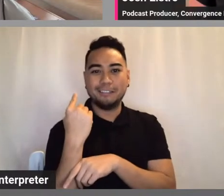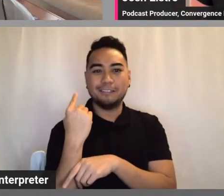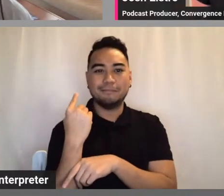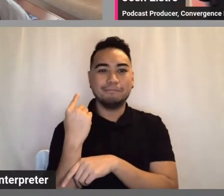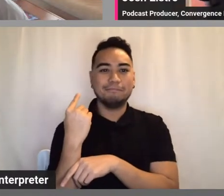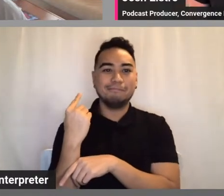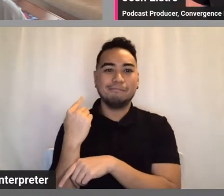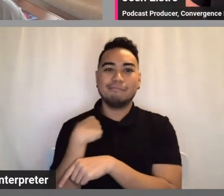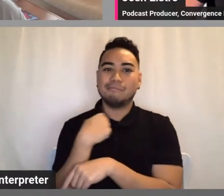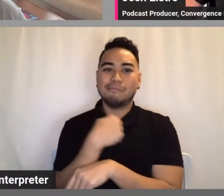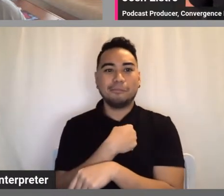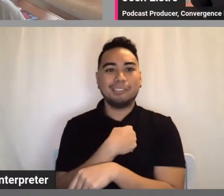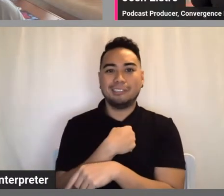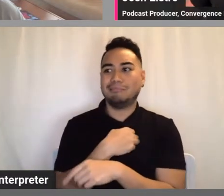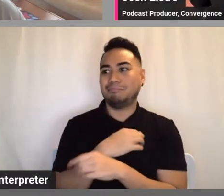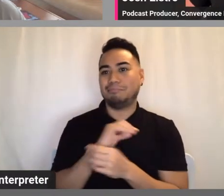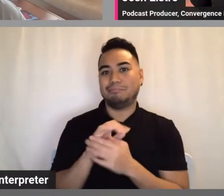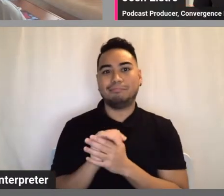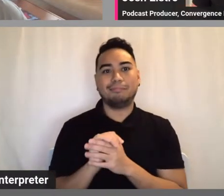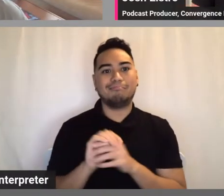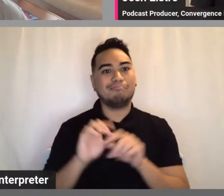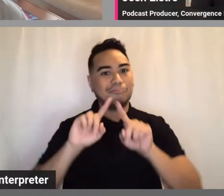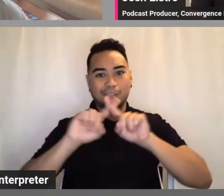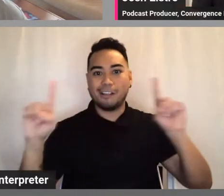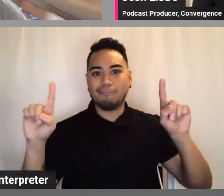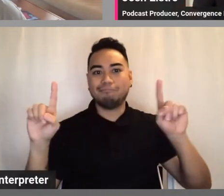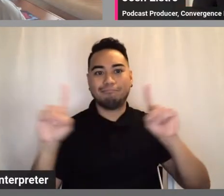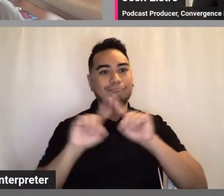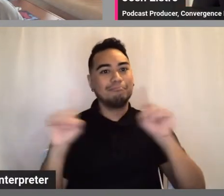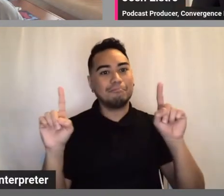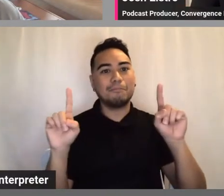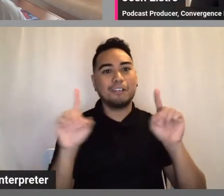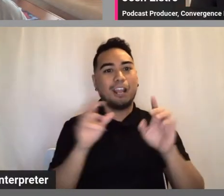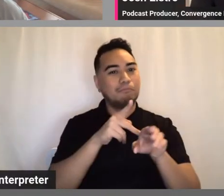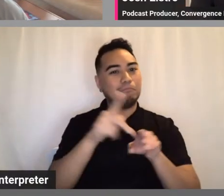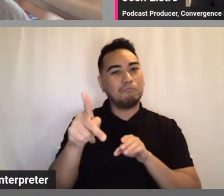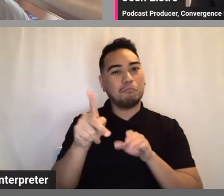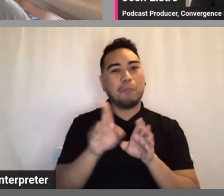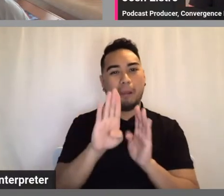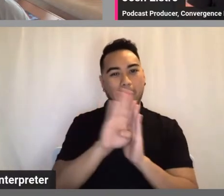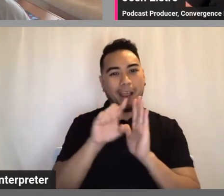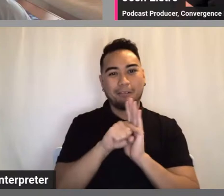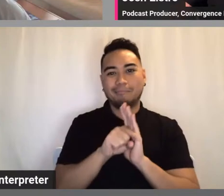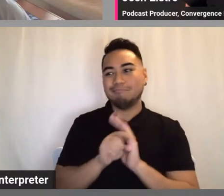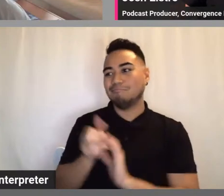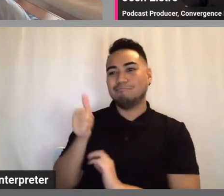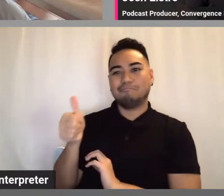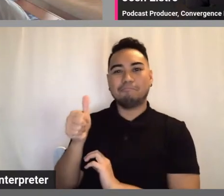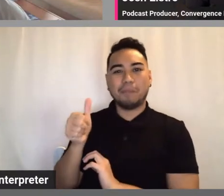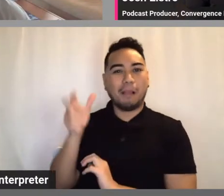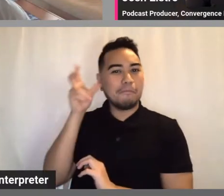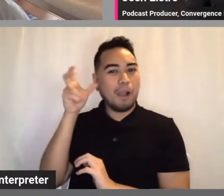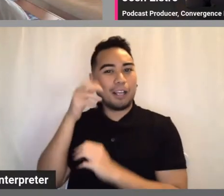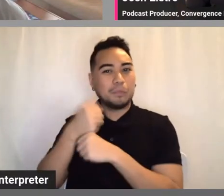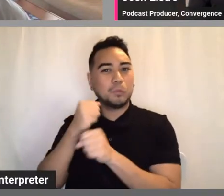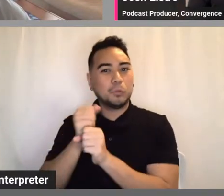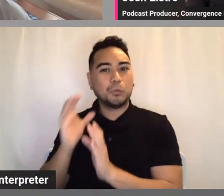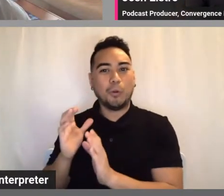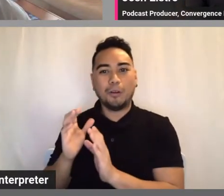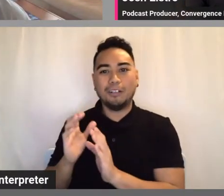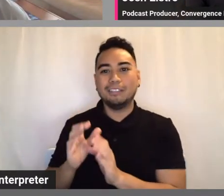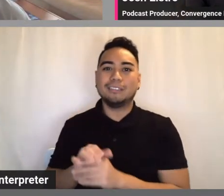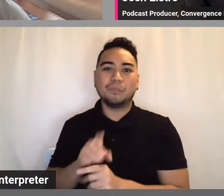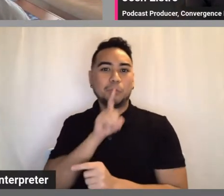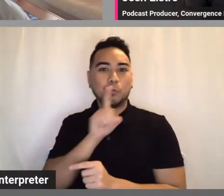And we come from pretty different professional backgrounds. Josh is our audio producer. Has a mind for politics and has